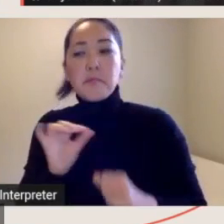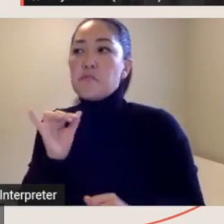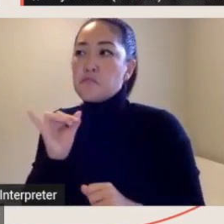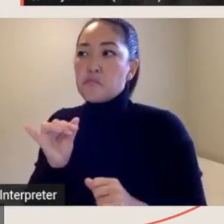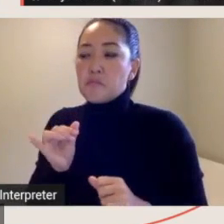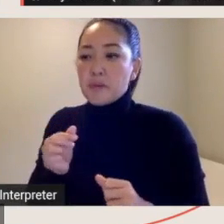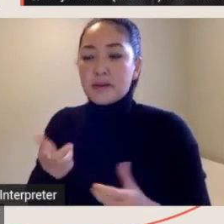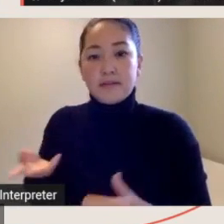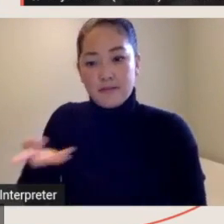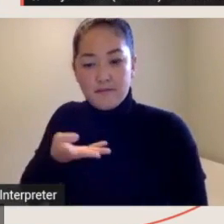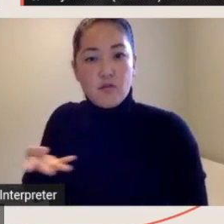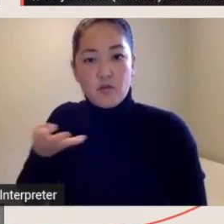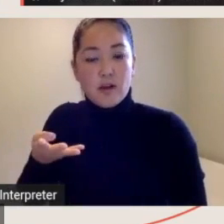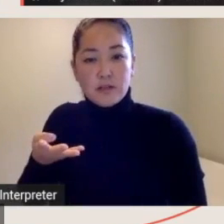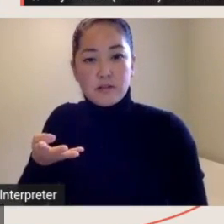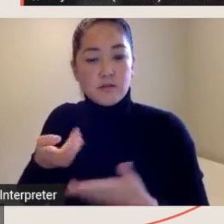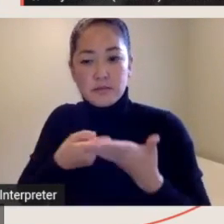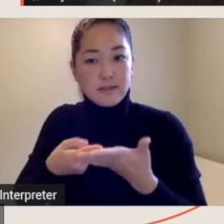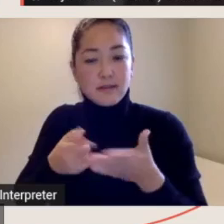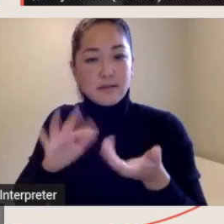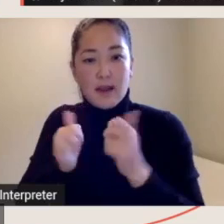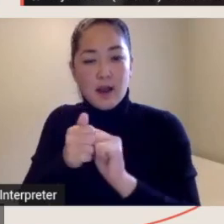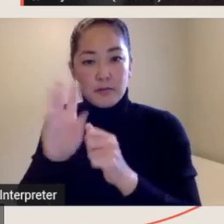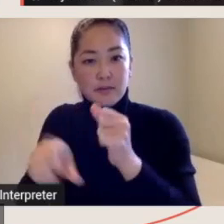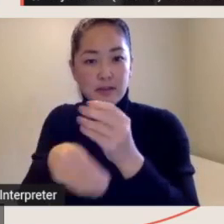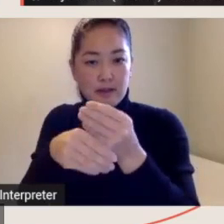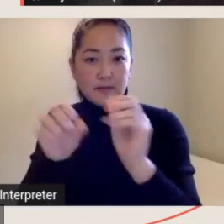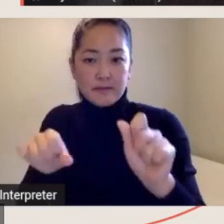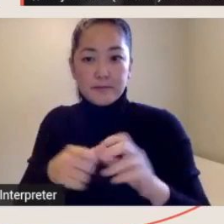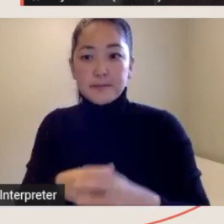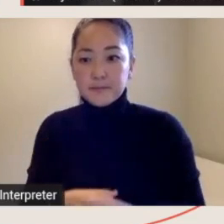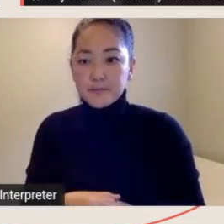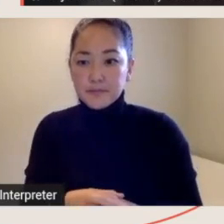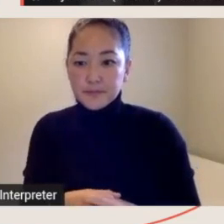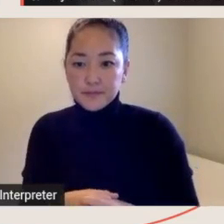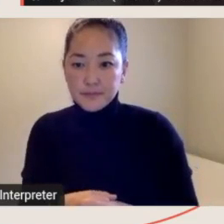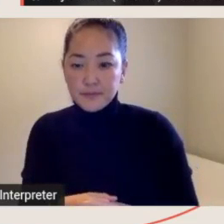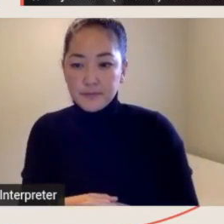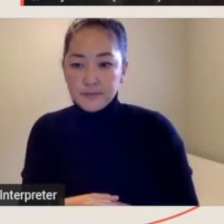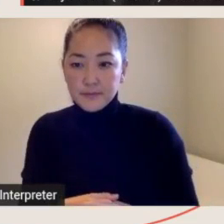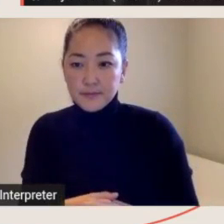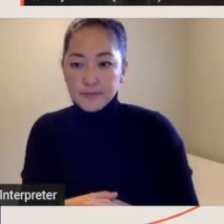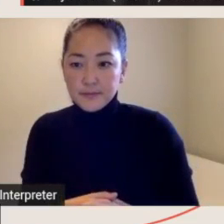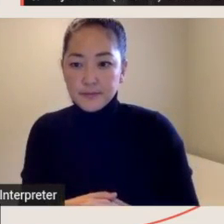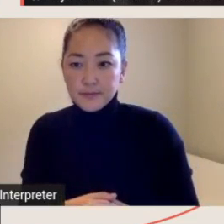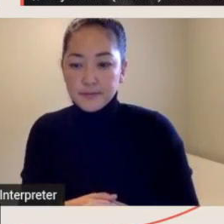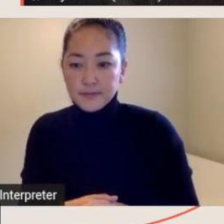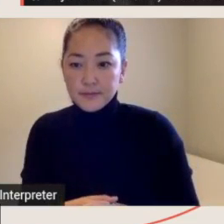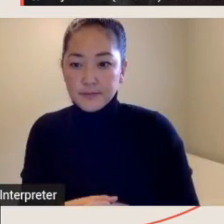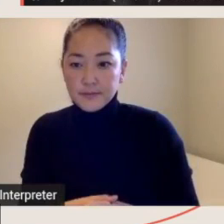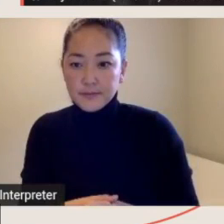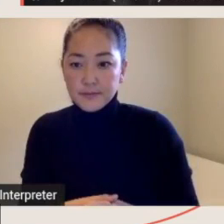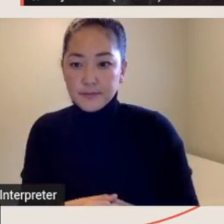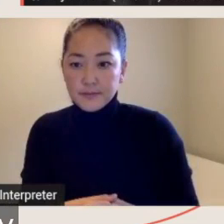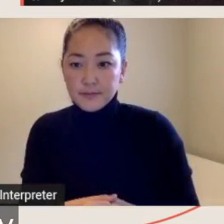way to make it in place and to see if it would work. Right. just coming back to sort